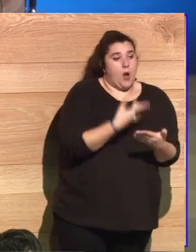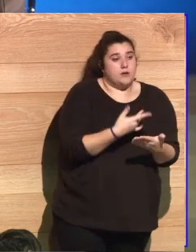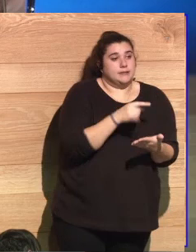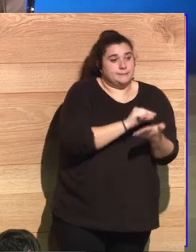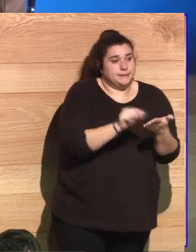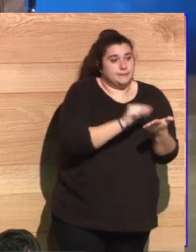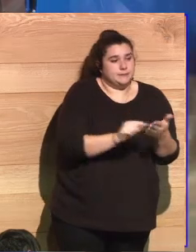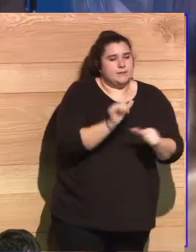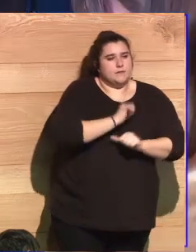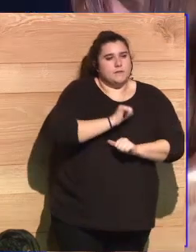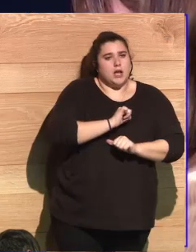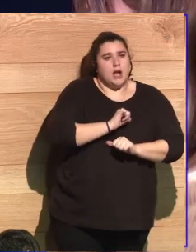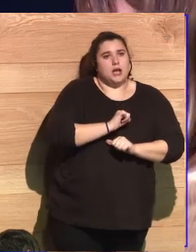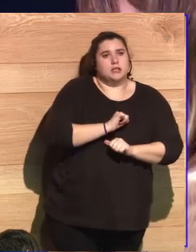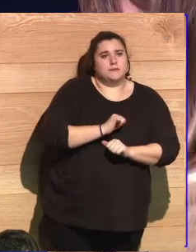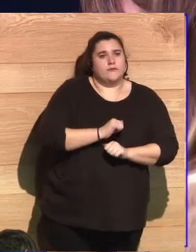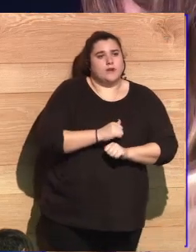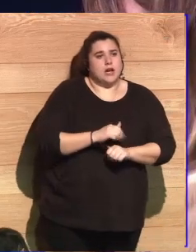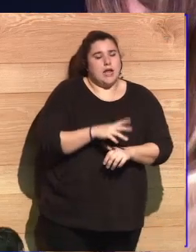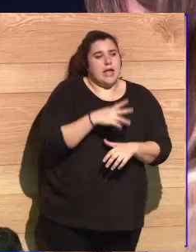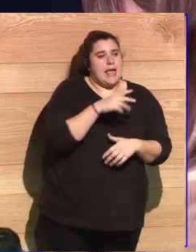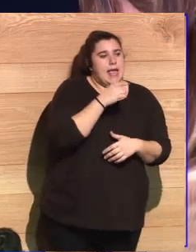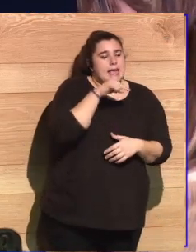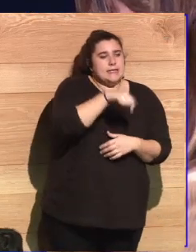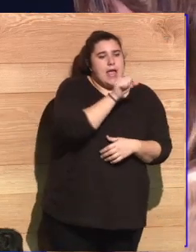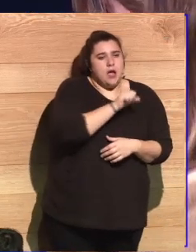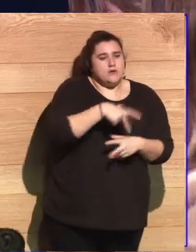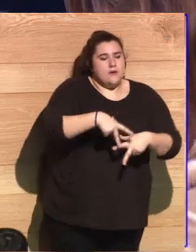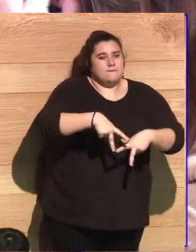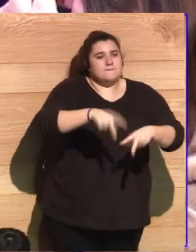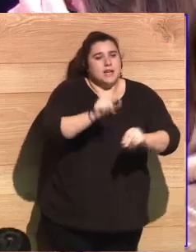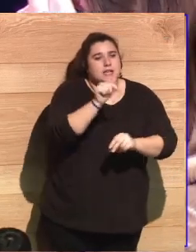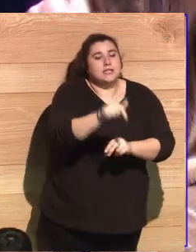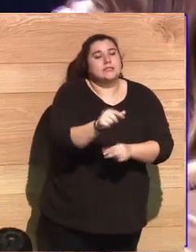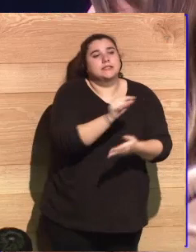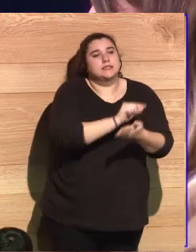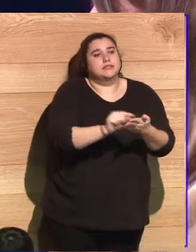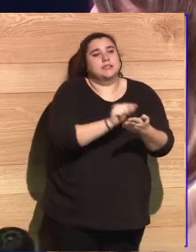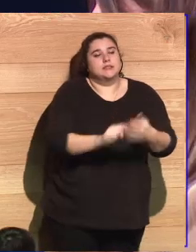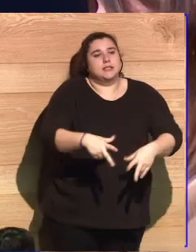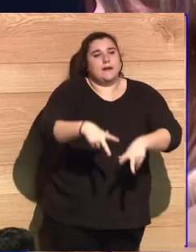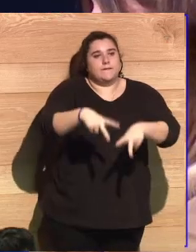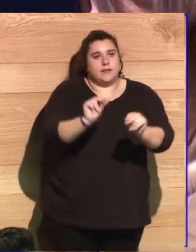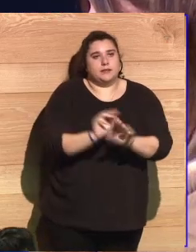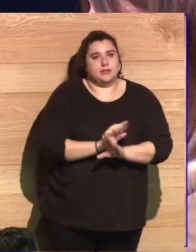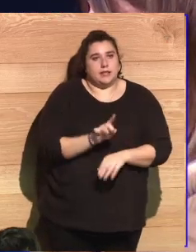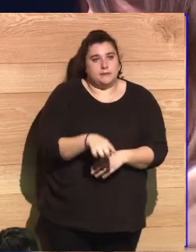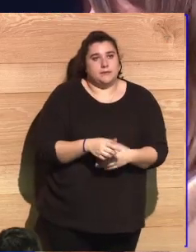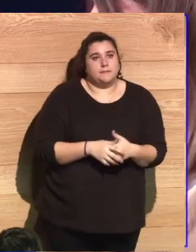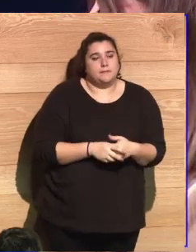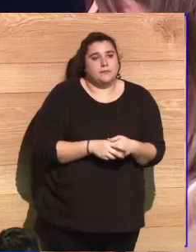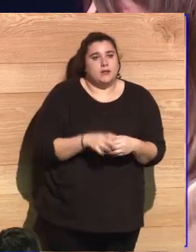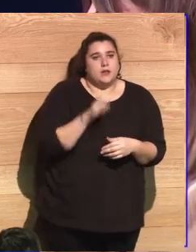done sometime later this year, and it's kind of in a magical realism vein. So, and it's set